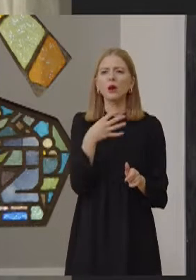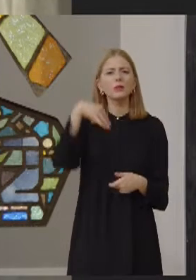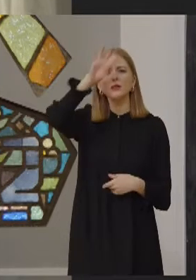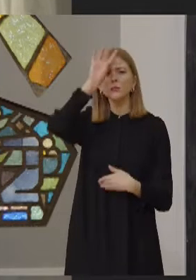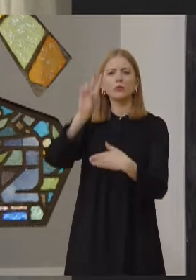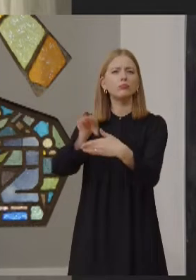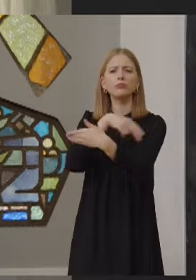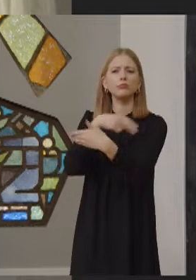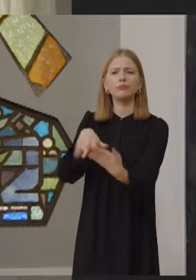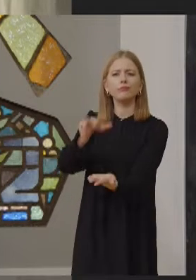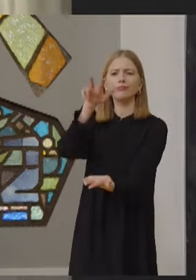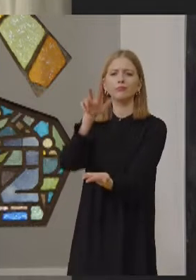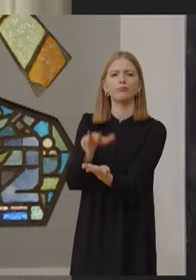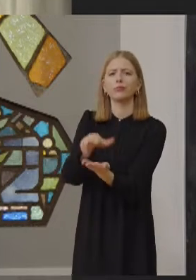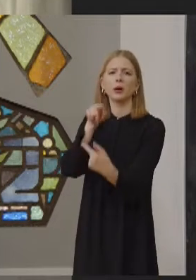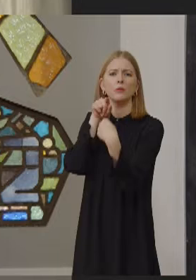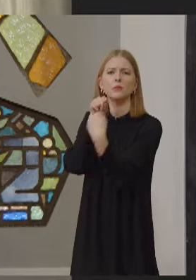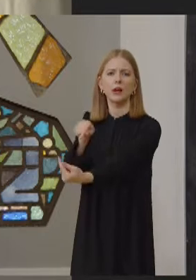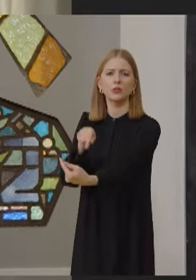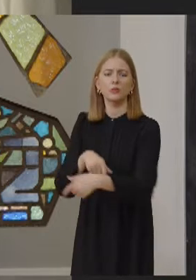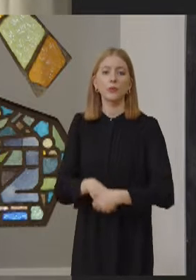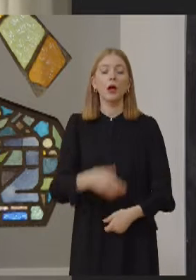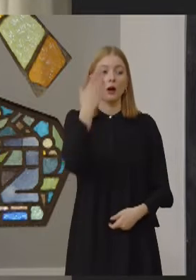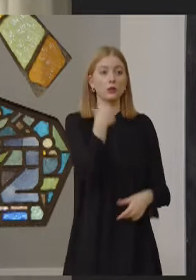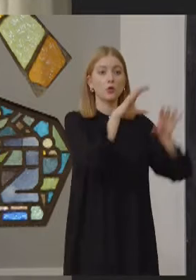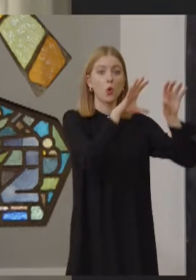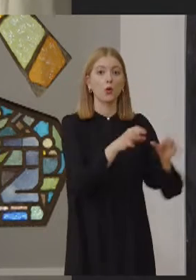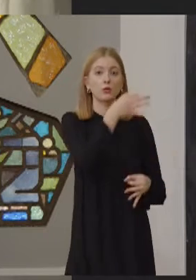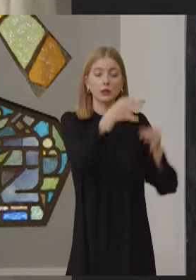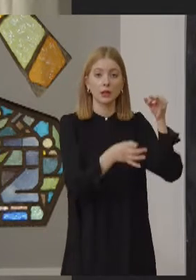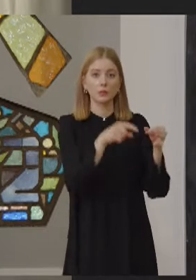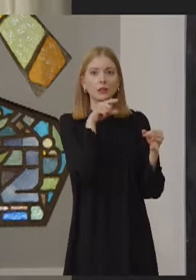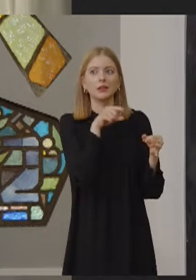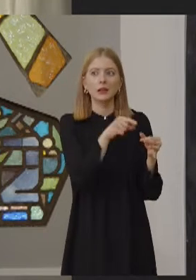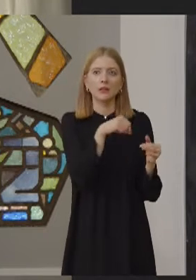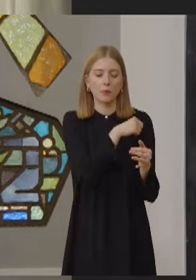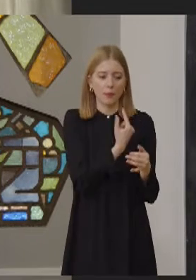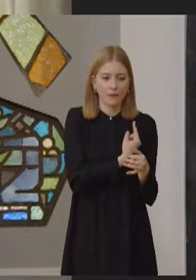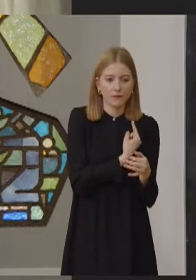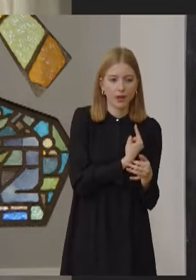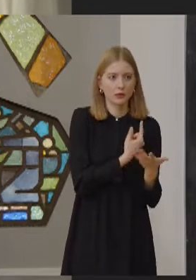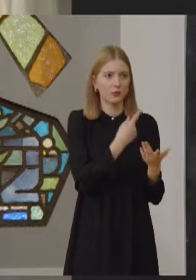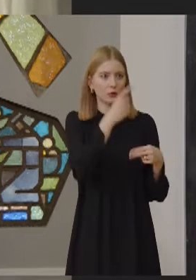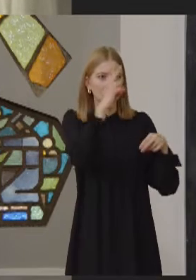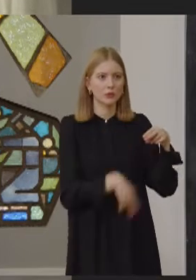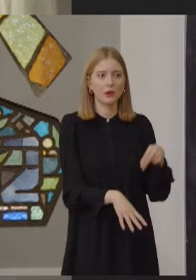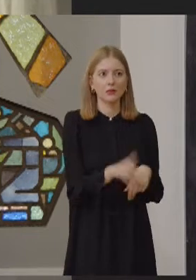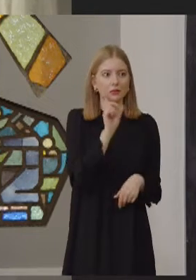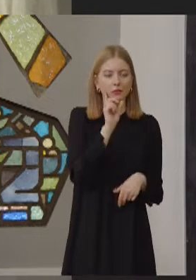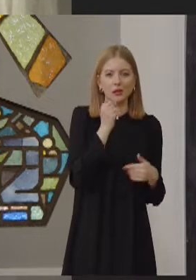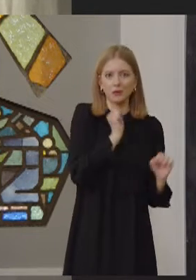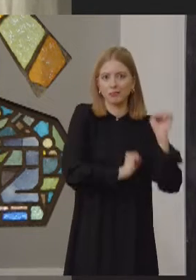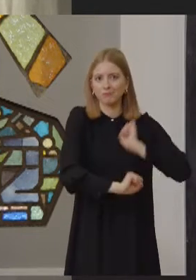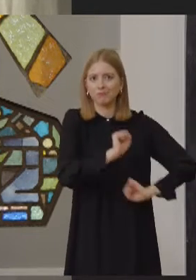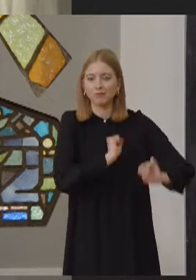address the issue of ratification of the convention in Moldova. So the Constitutional Court